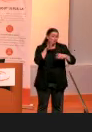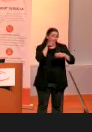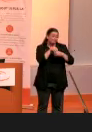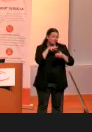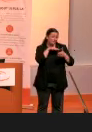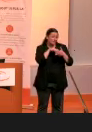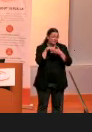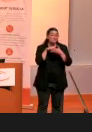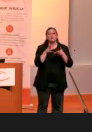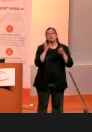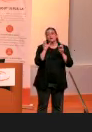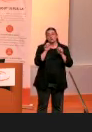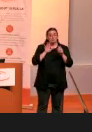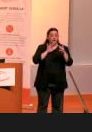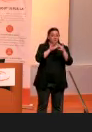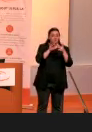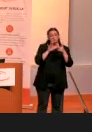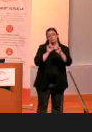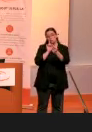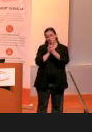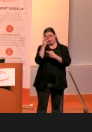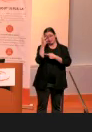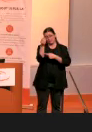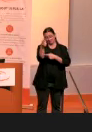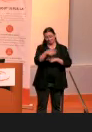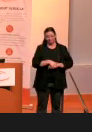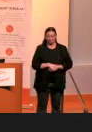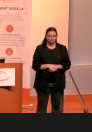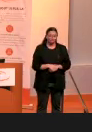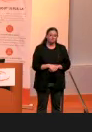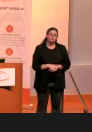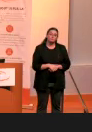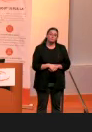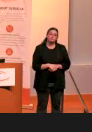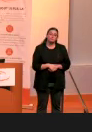desk, or you can contact any of us at this number as well.